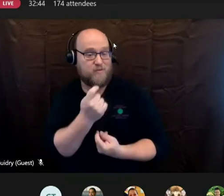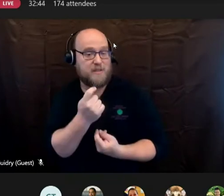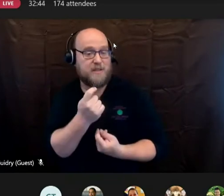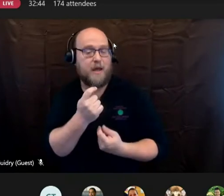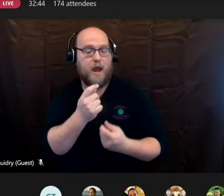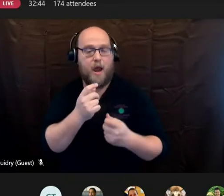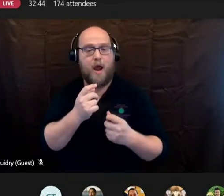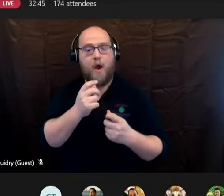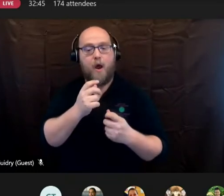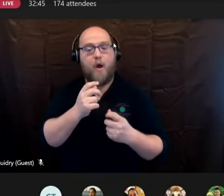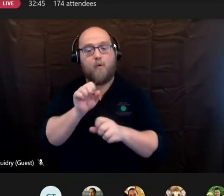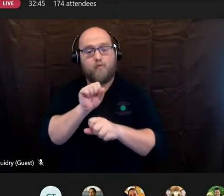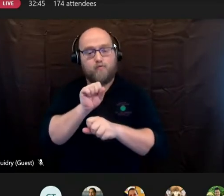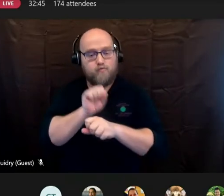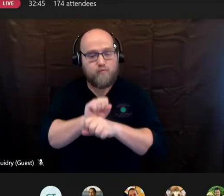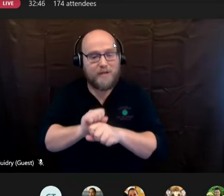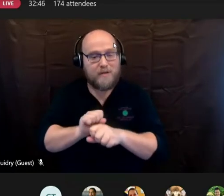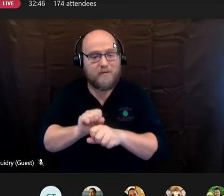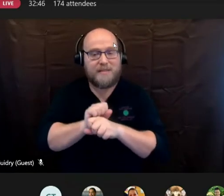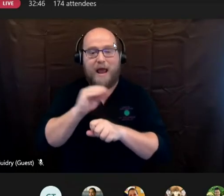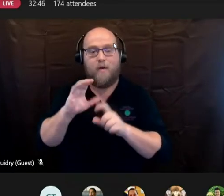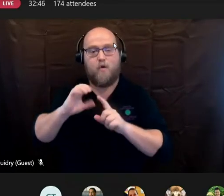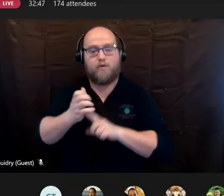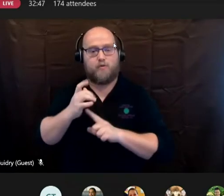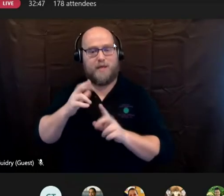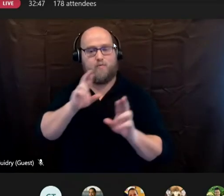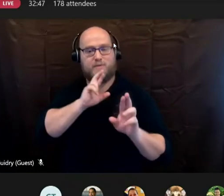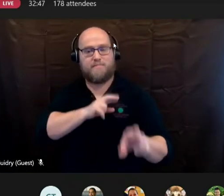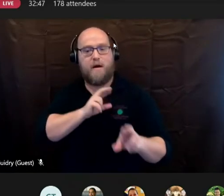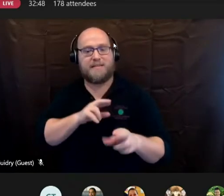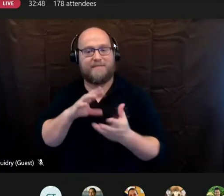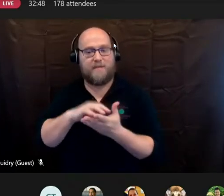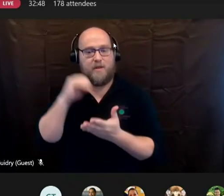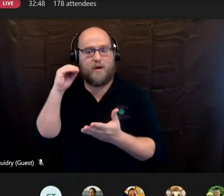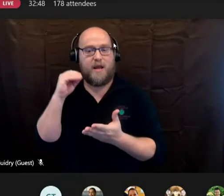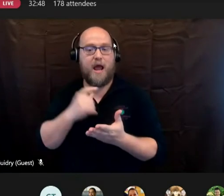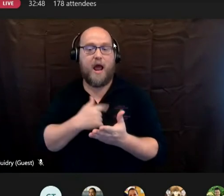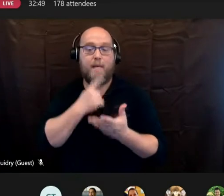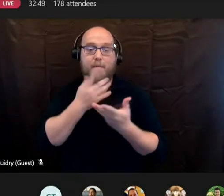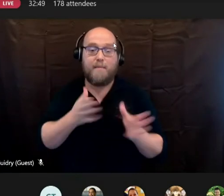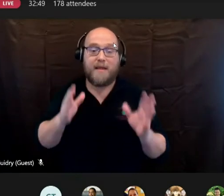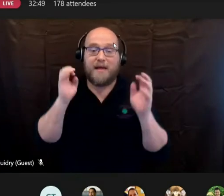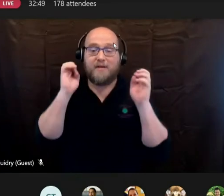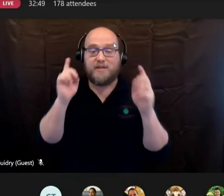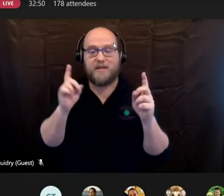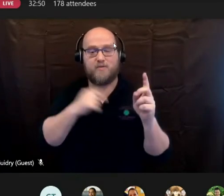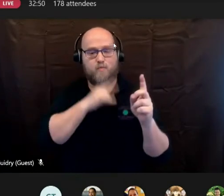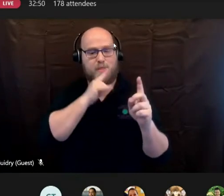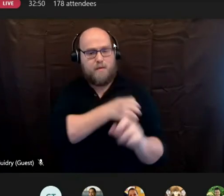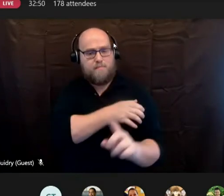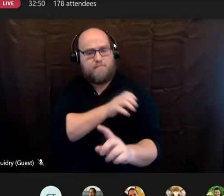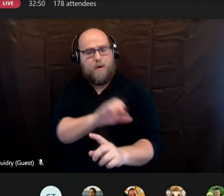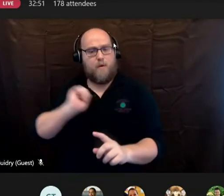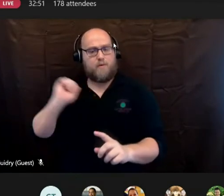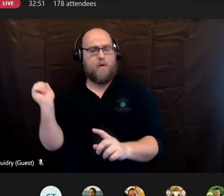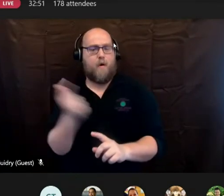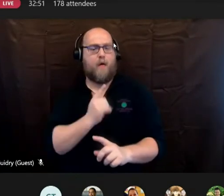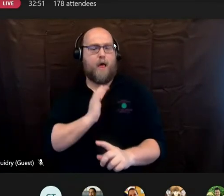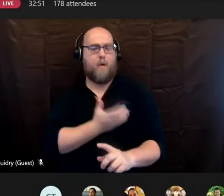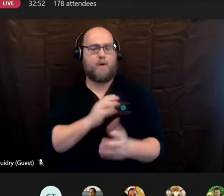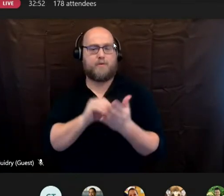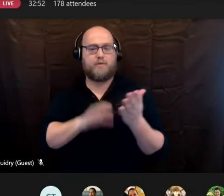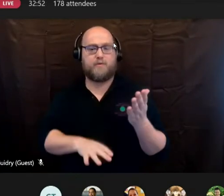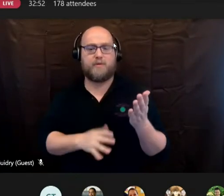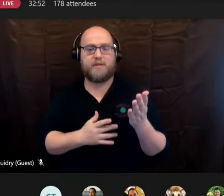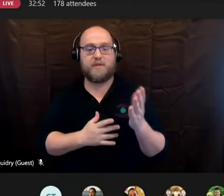dreams and build the future that they deserve. One other important step that has to happen: our school board will